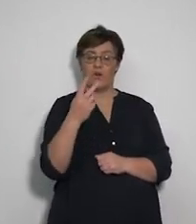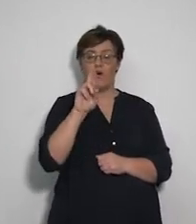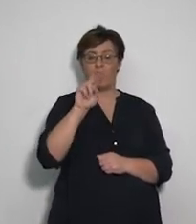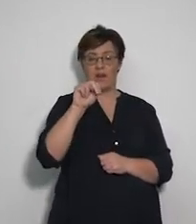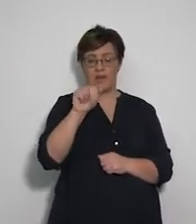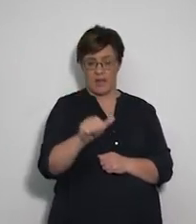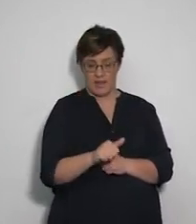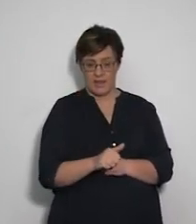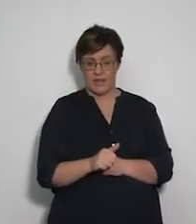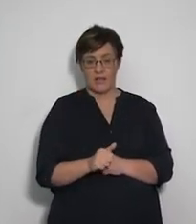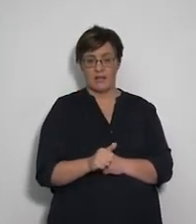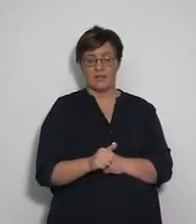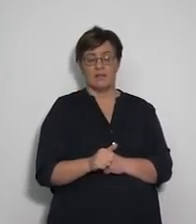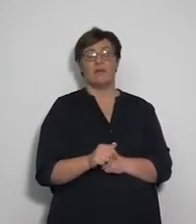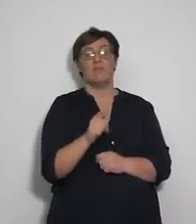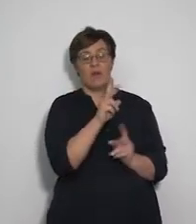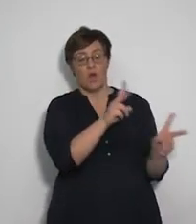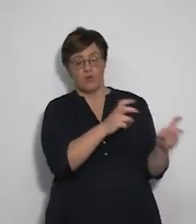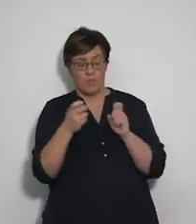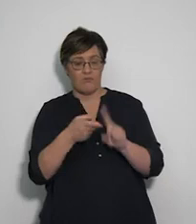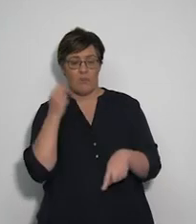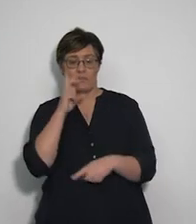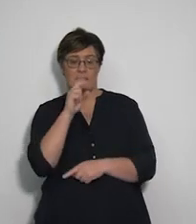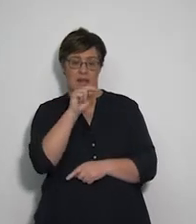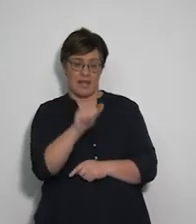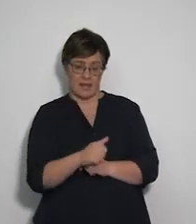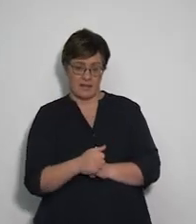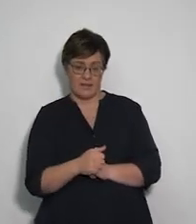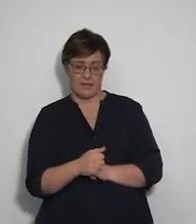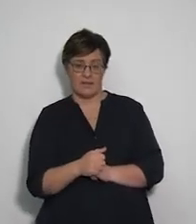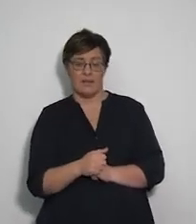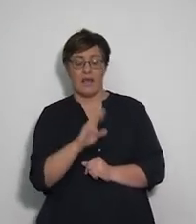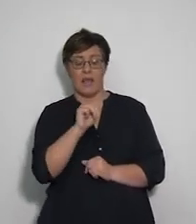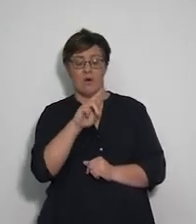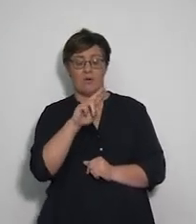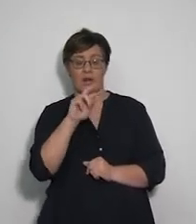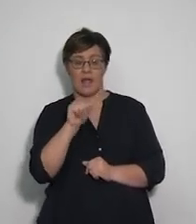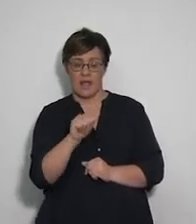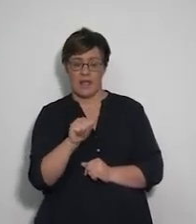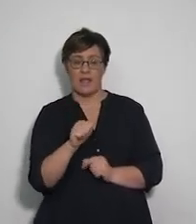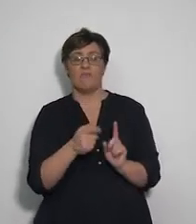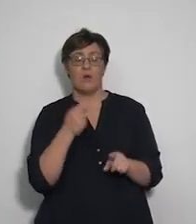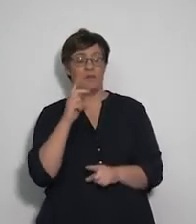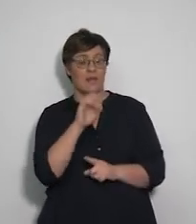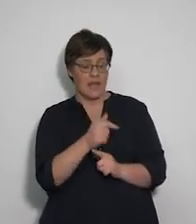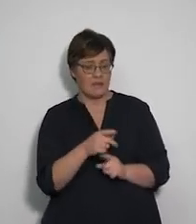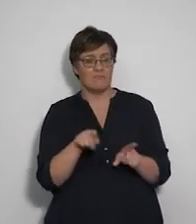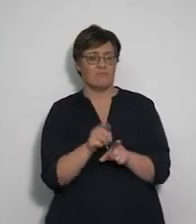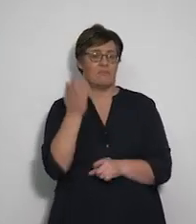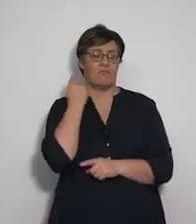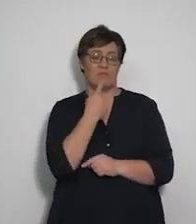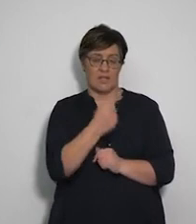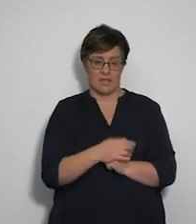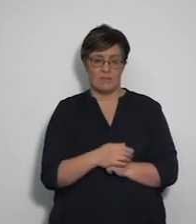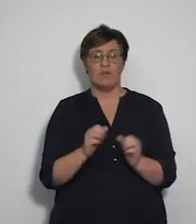RNA. It's copied from DNA. We know that mRNA is copied from DNA, as I mentioned earlier on,